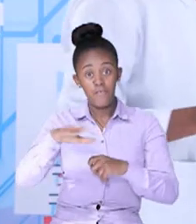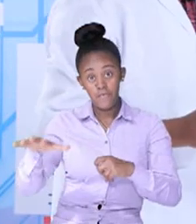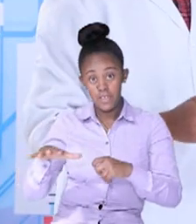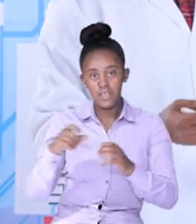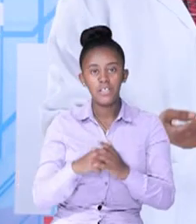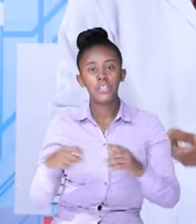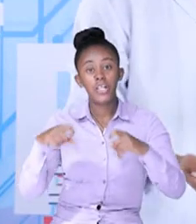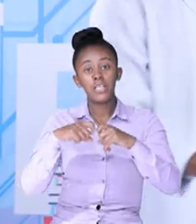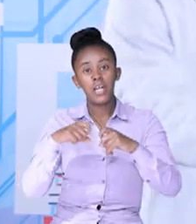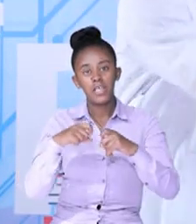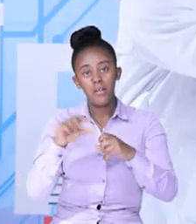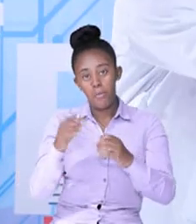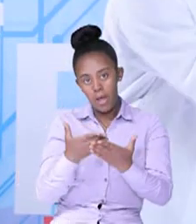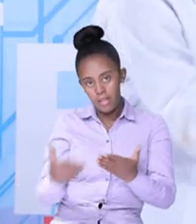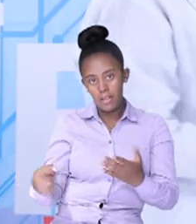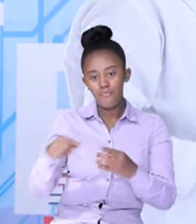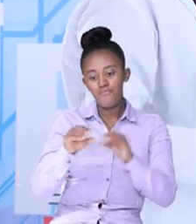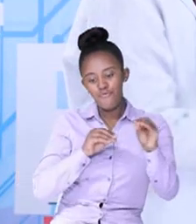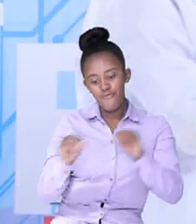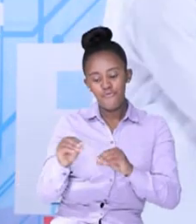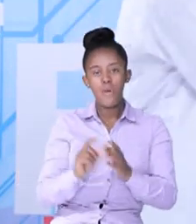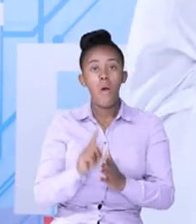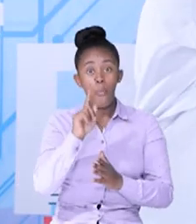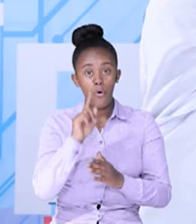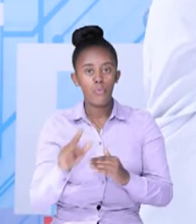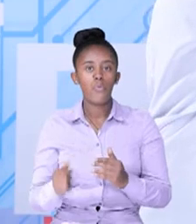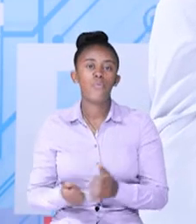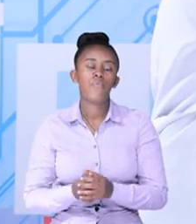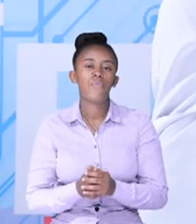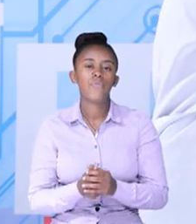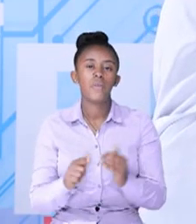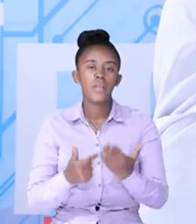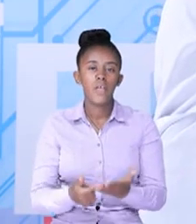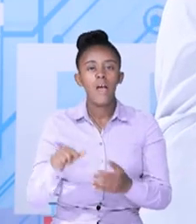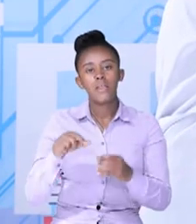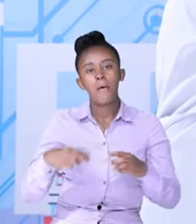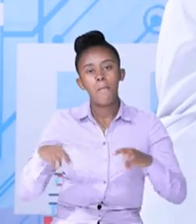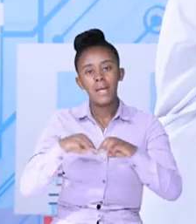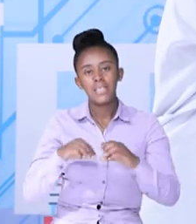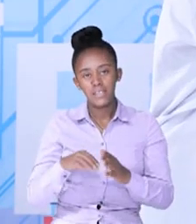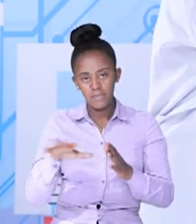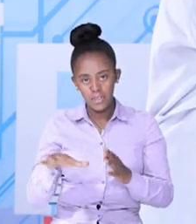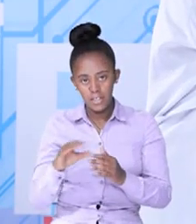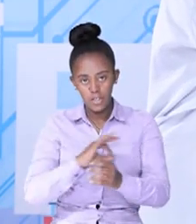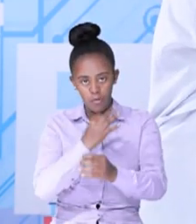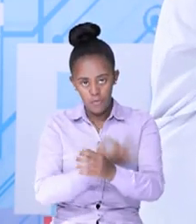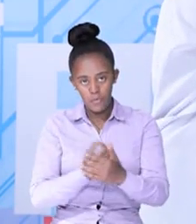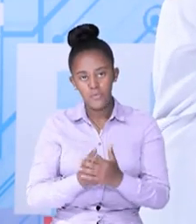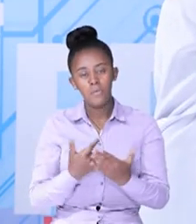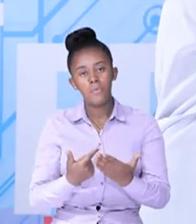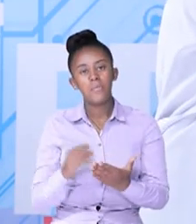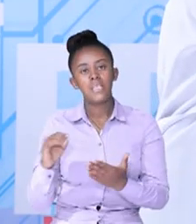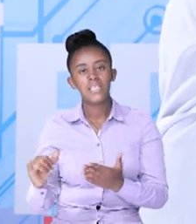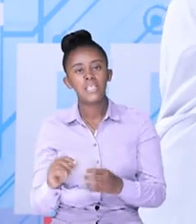charged particle will tend to move upward. Whereas as the magnetic field, the force exerted by the charged